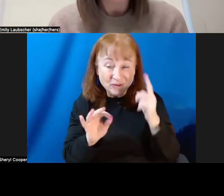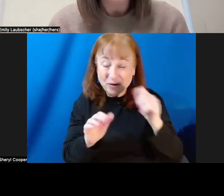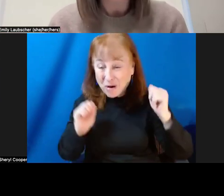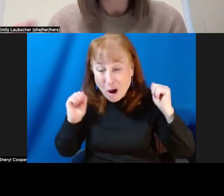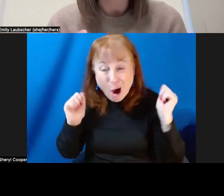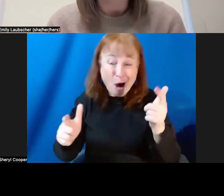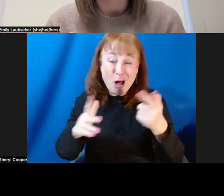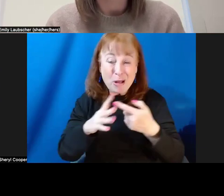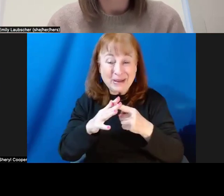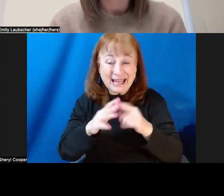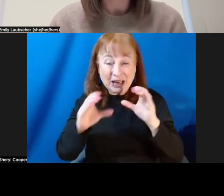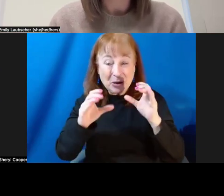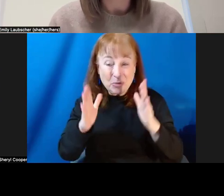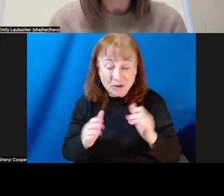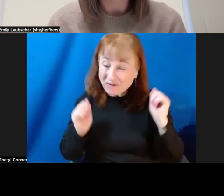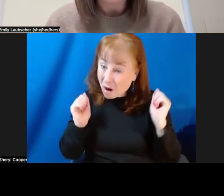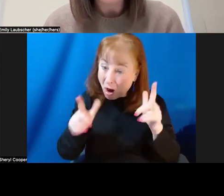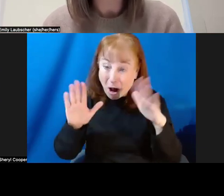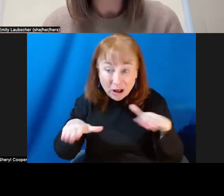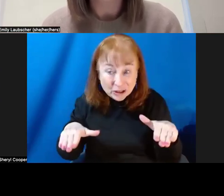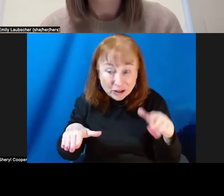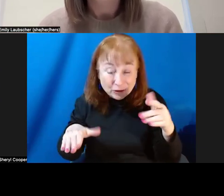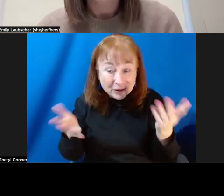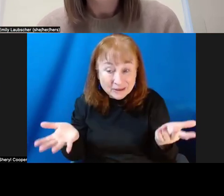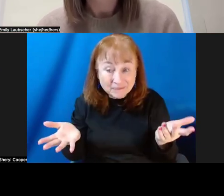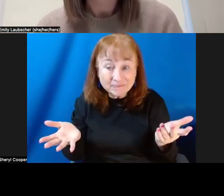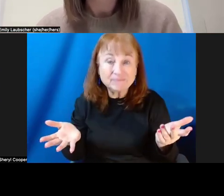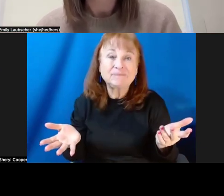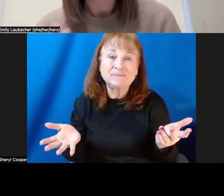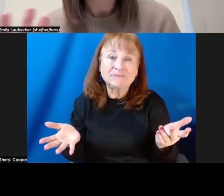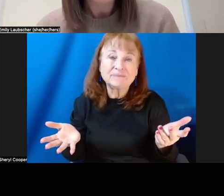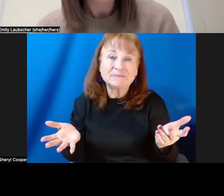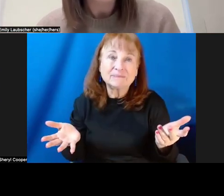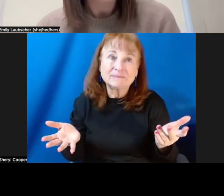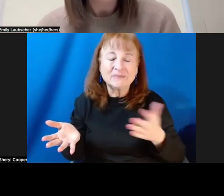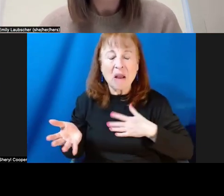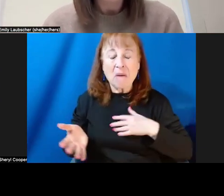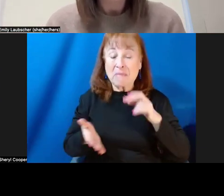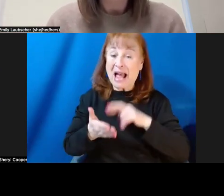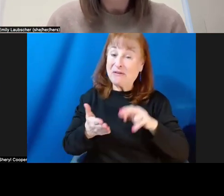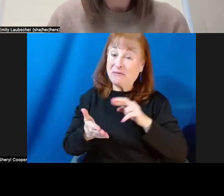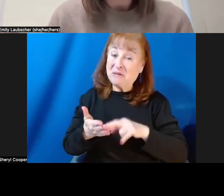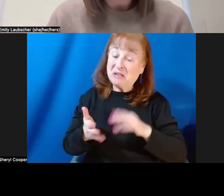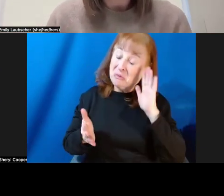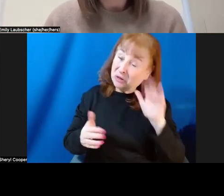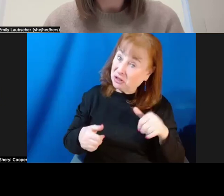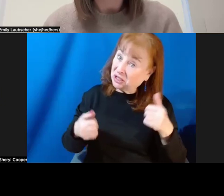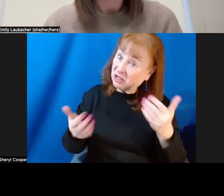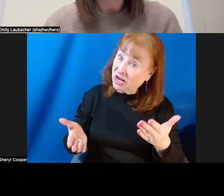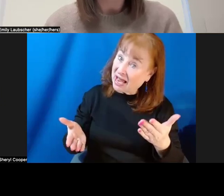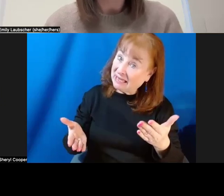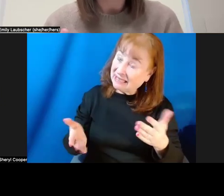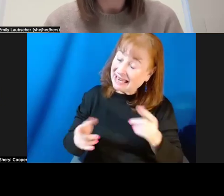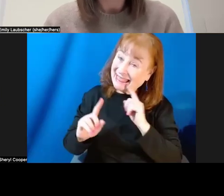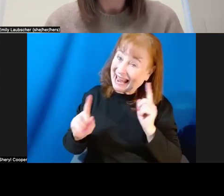beginning communicators or all children for that matter? My research would suggest that the